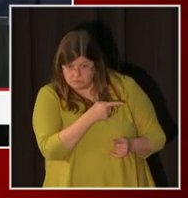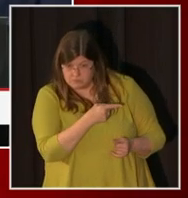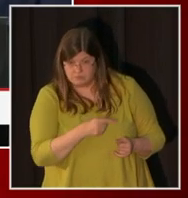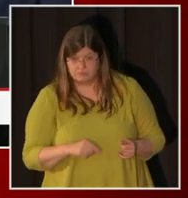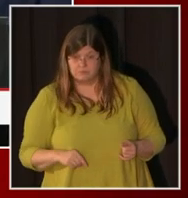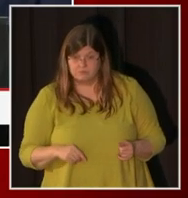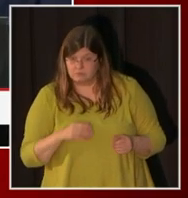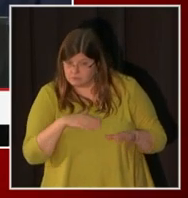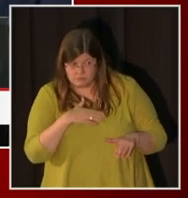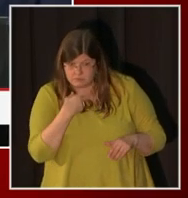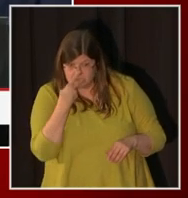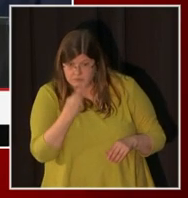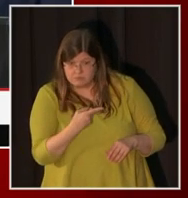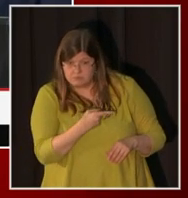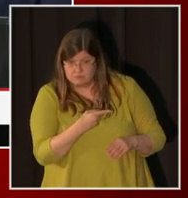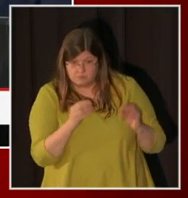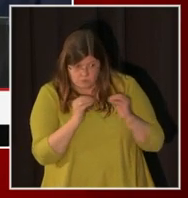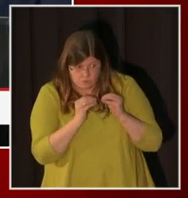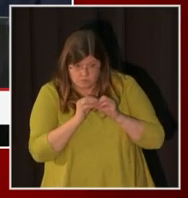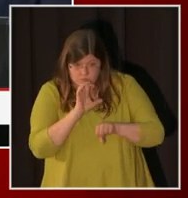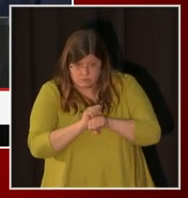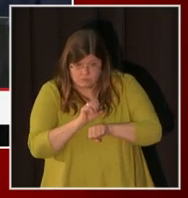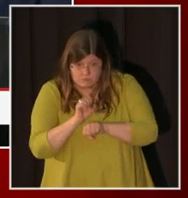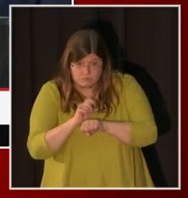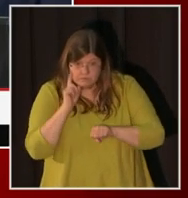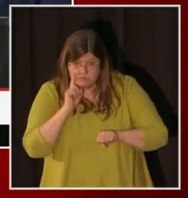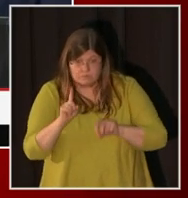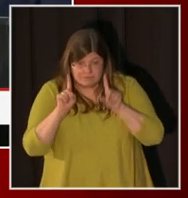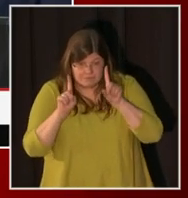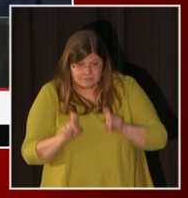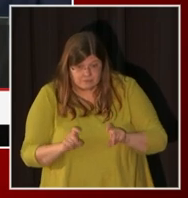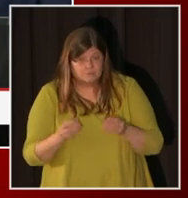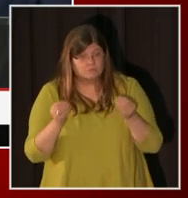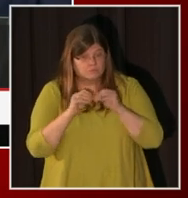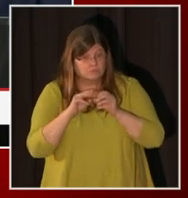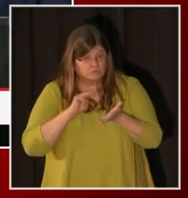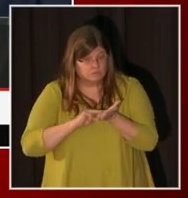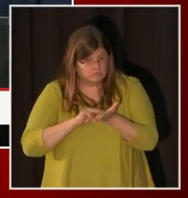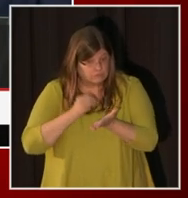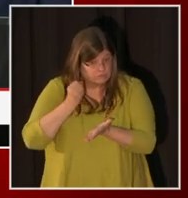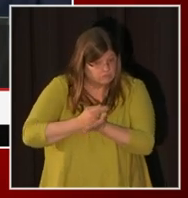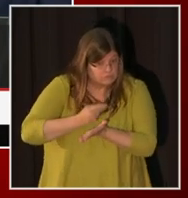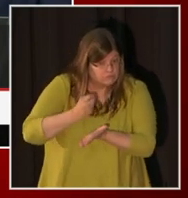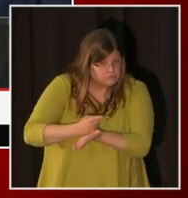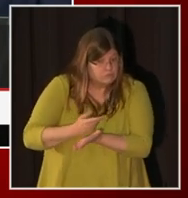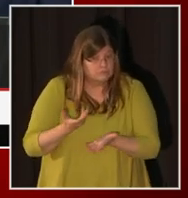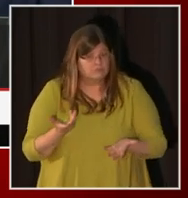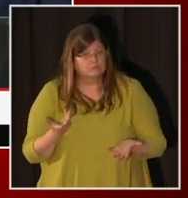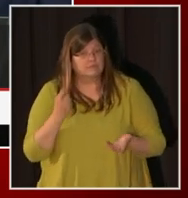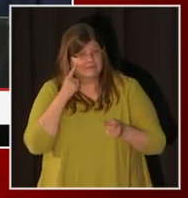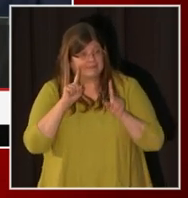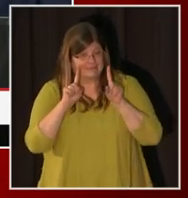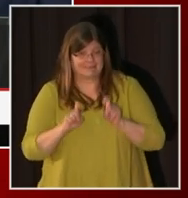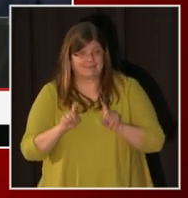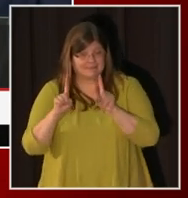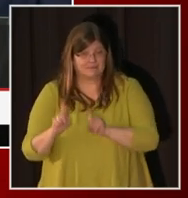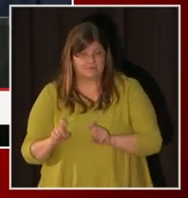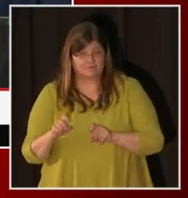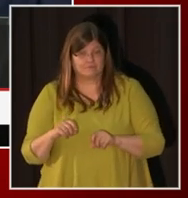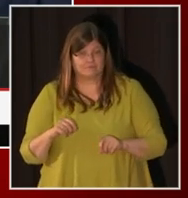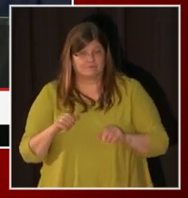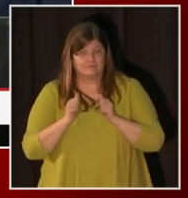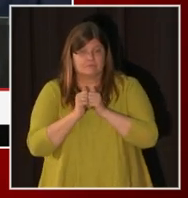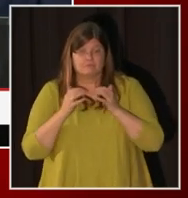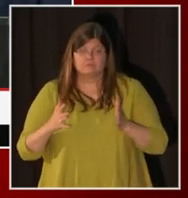in appointments and or prescriptions from doctors for asymptomatic people. That's correct, because literally it was